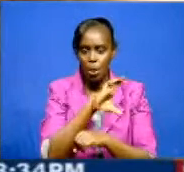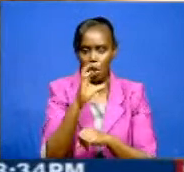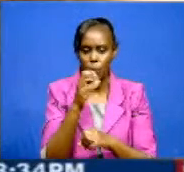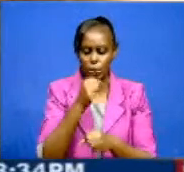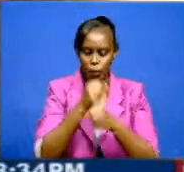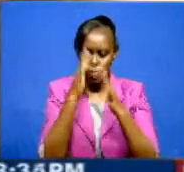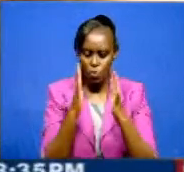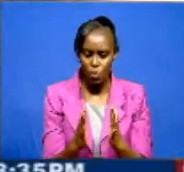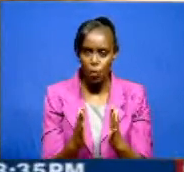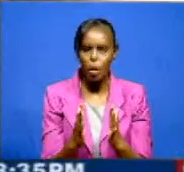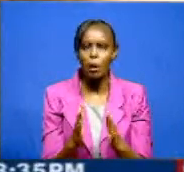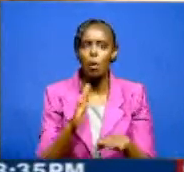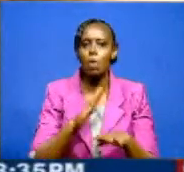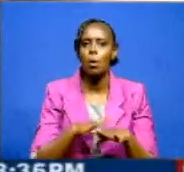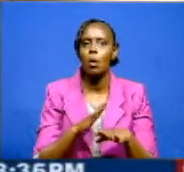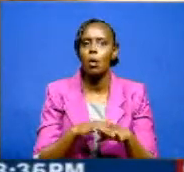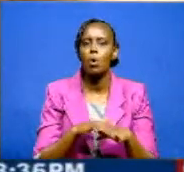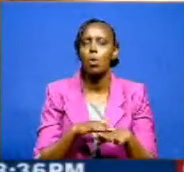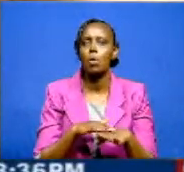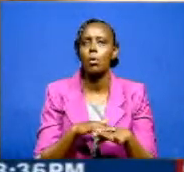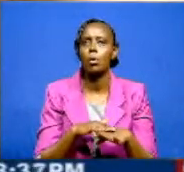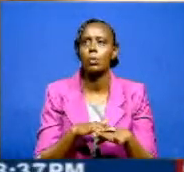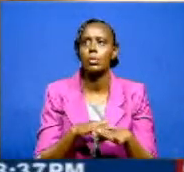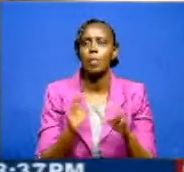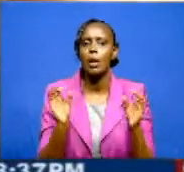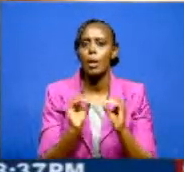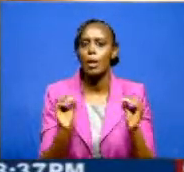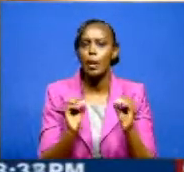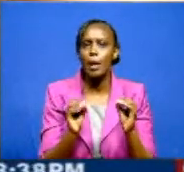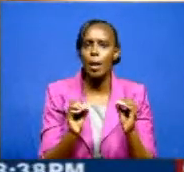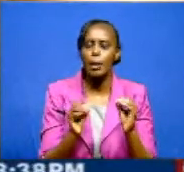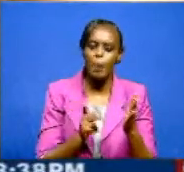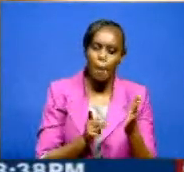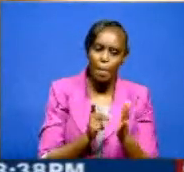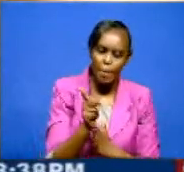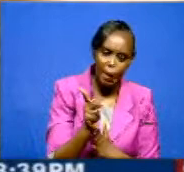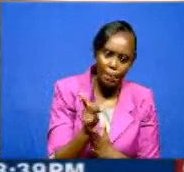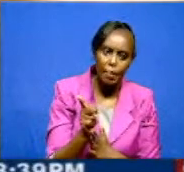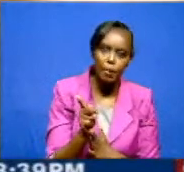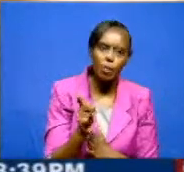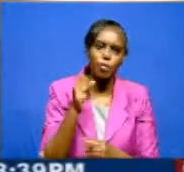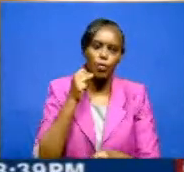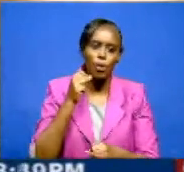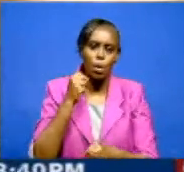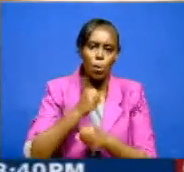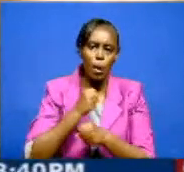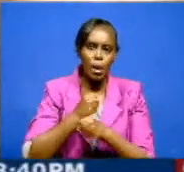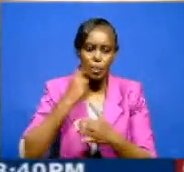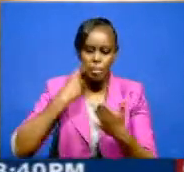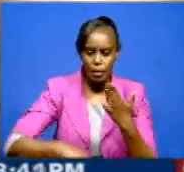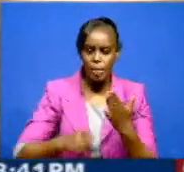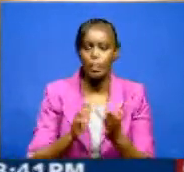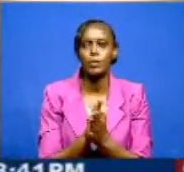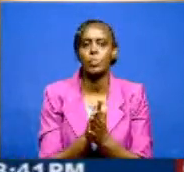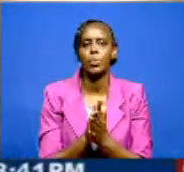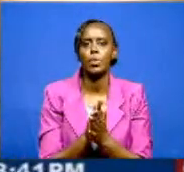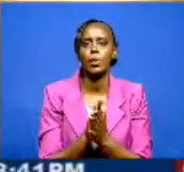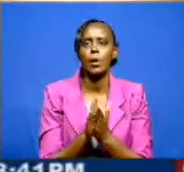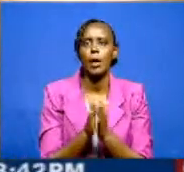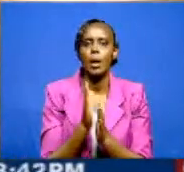employees against non-remittance of employees' deductions and work